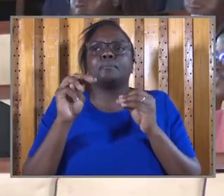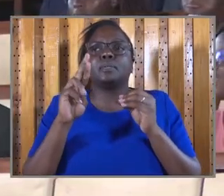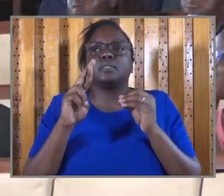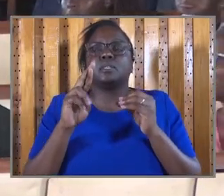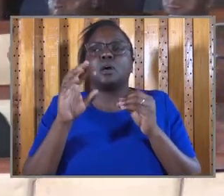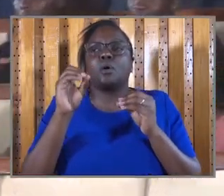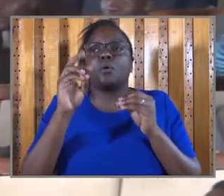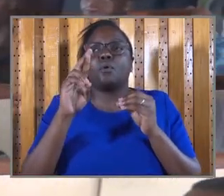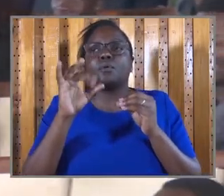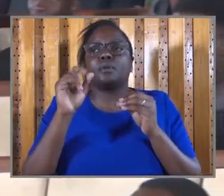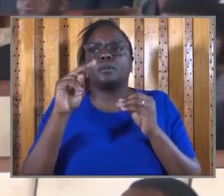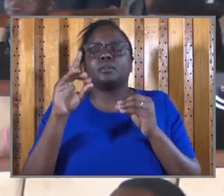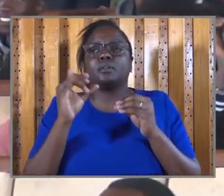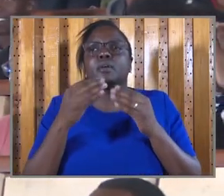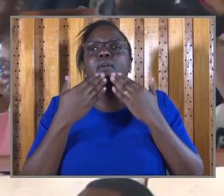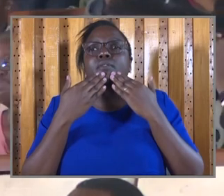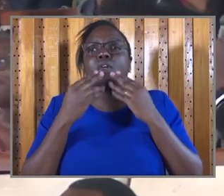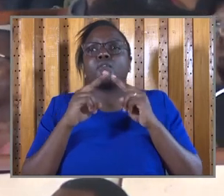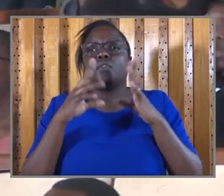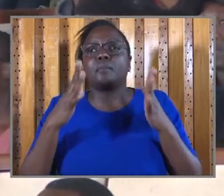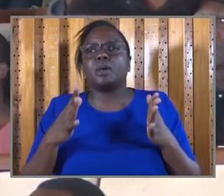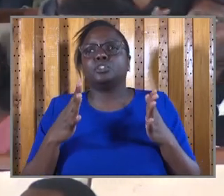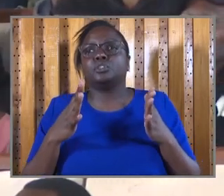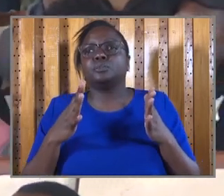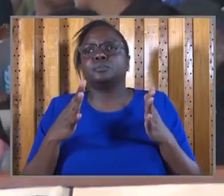Thank you very much, Professor Margaret Thatcher.